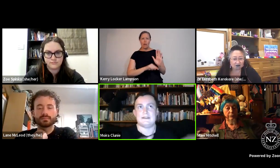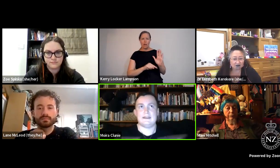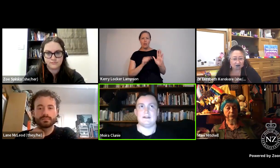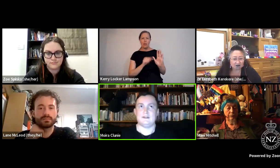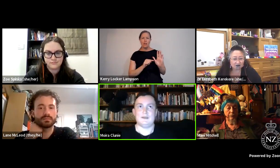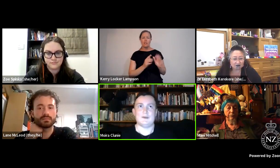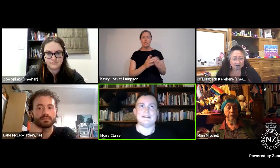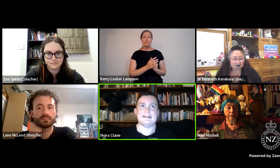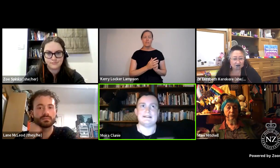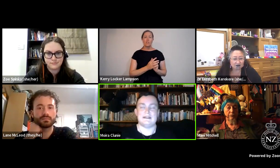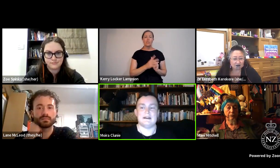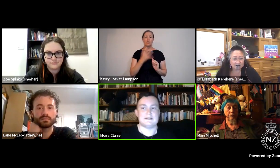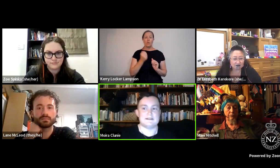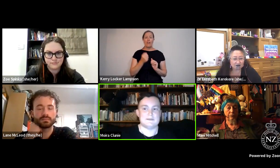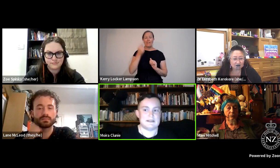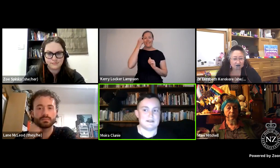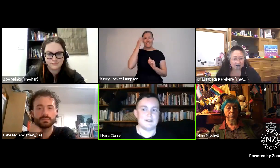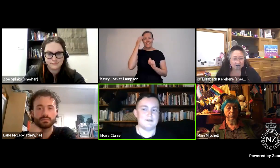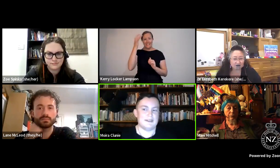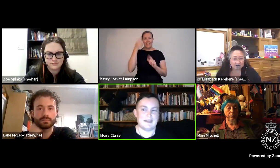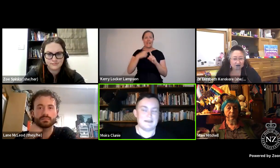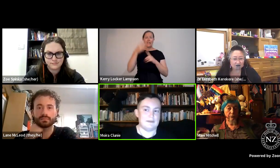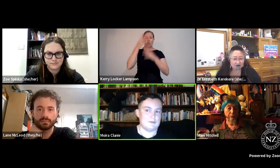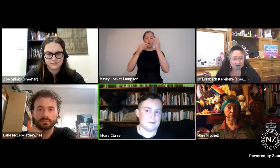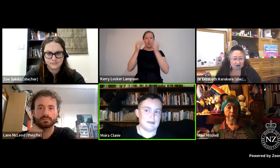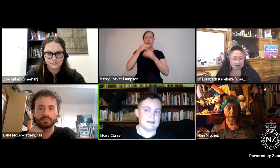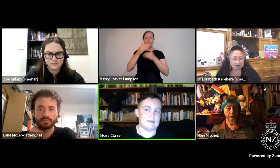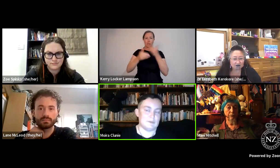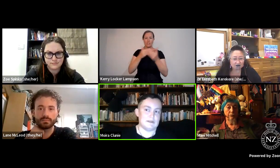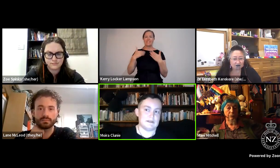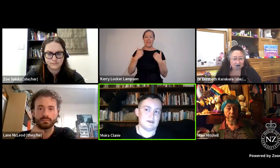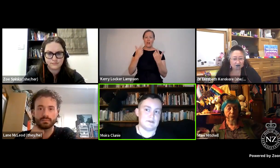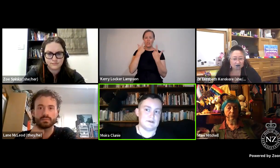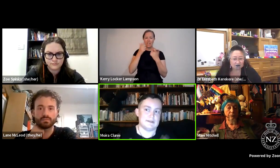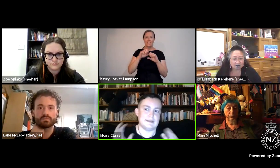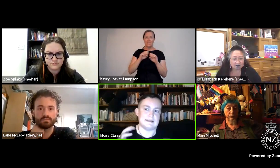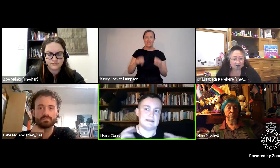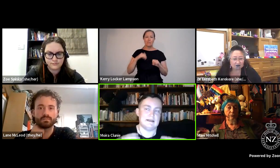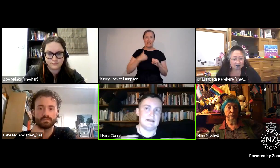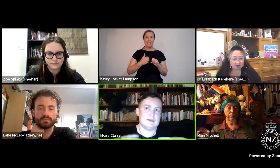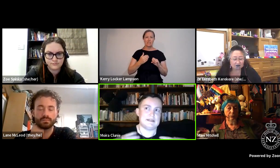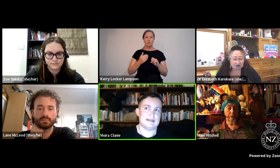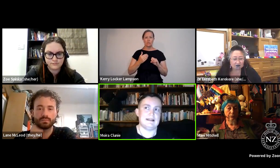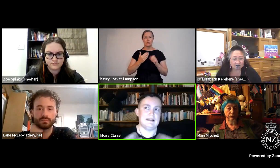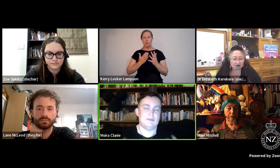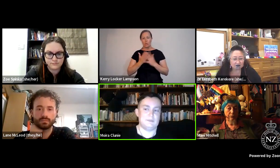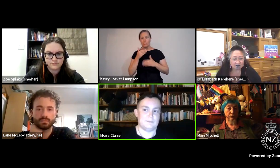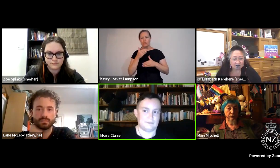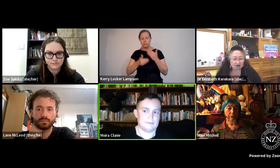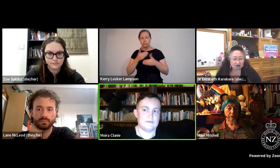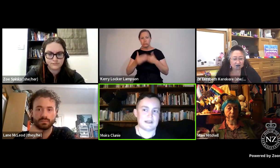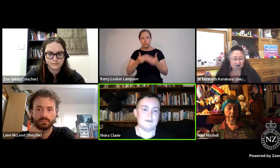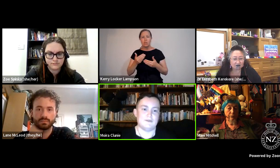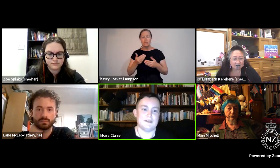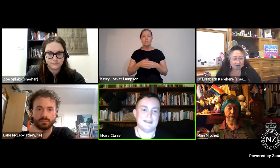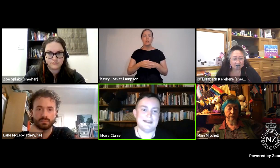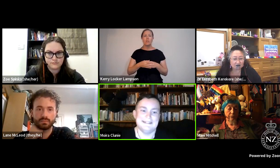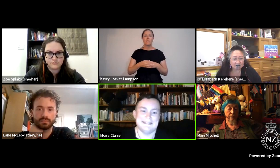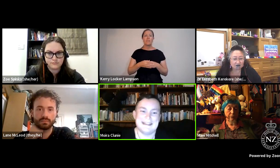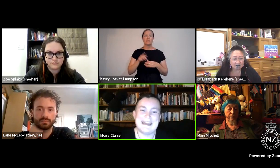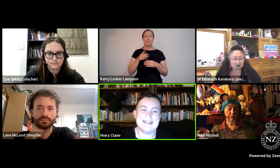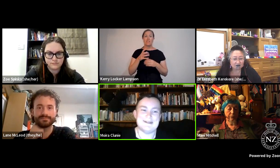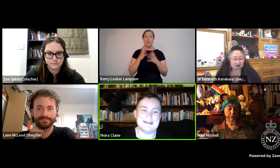there's a thinking and learning process that the health system needs to go through that they haven't ever really been supported to go through. So there's a particular chunk of work